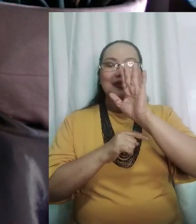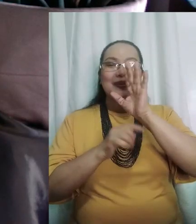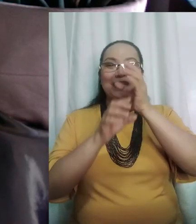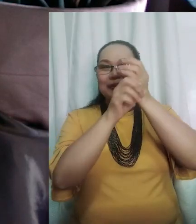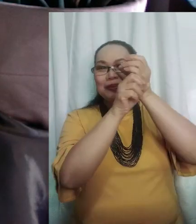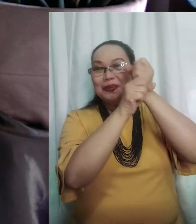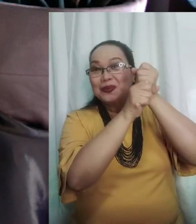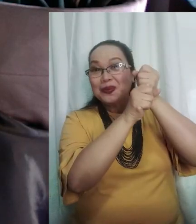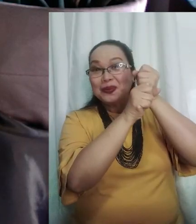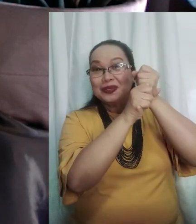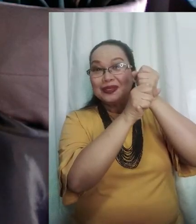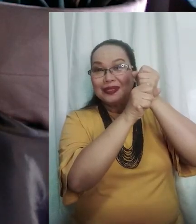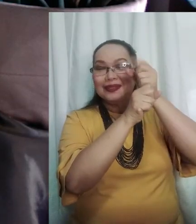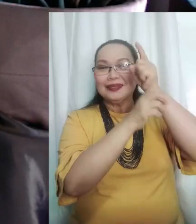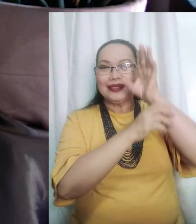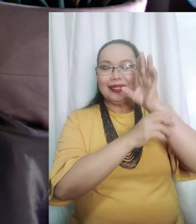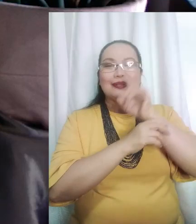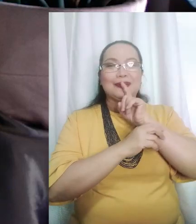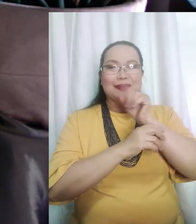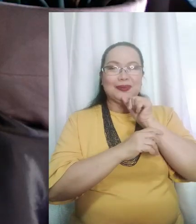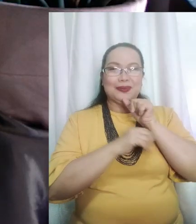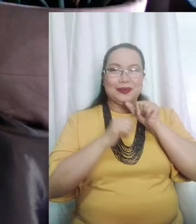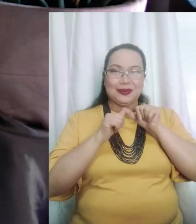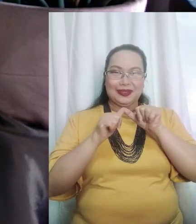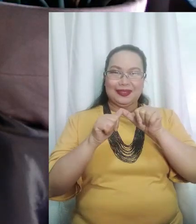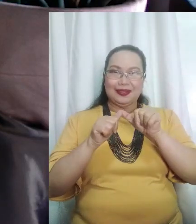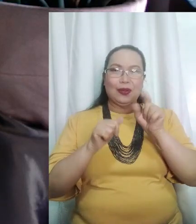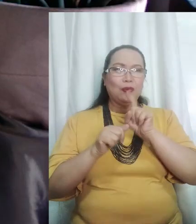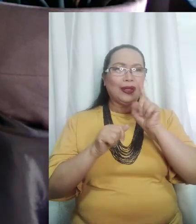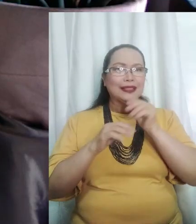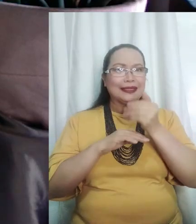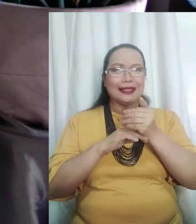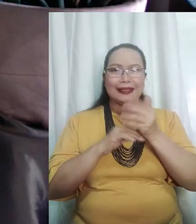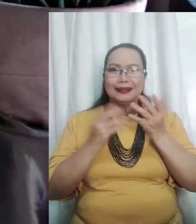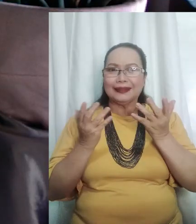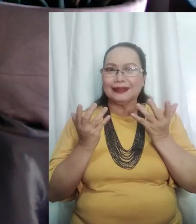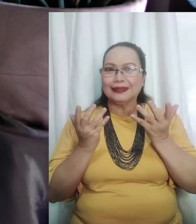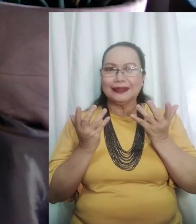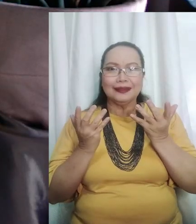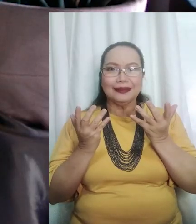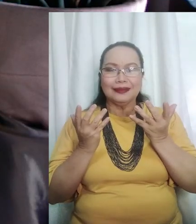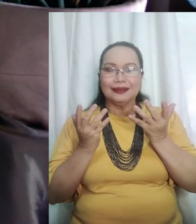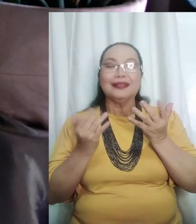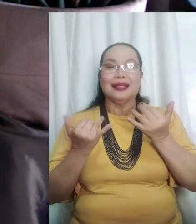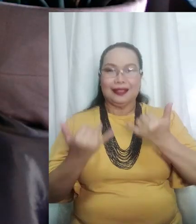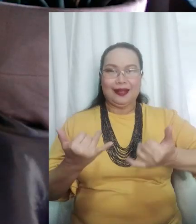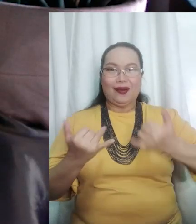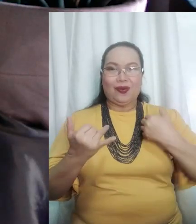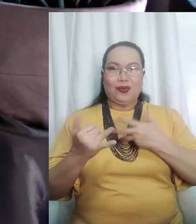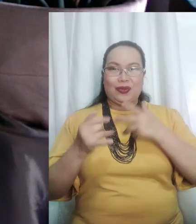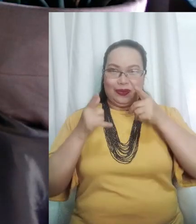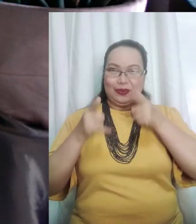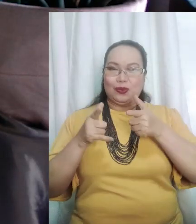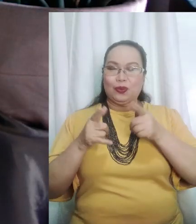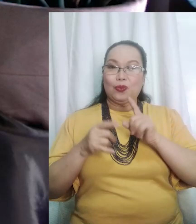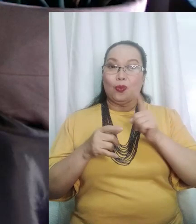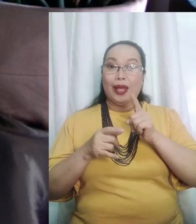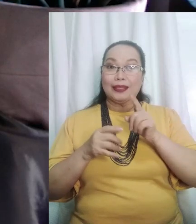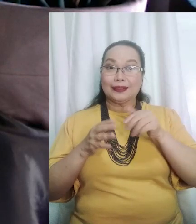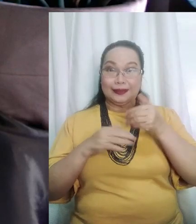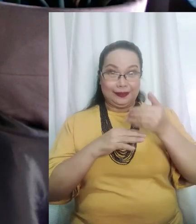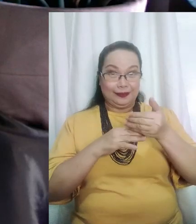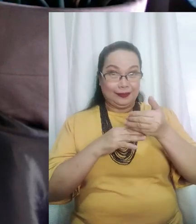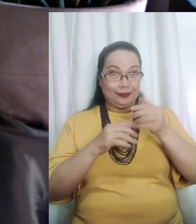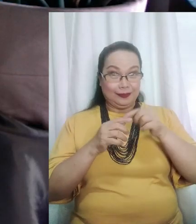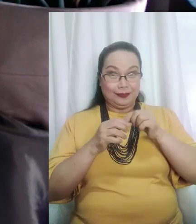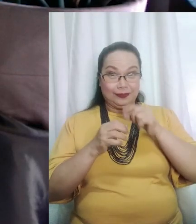grip on God is enduring, okay? What's next? Today, we're going to look at that. Because